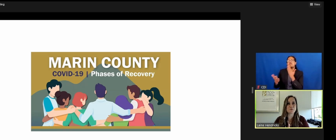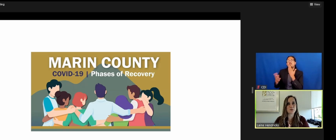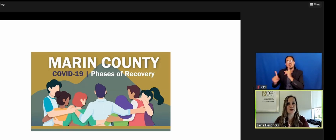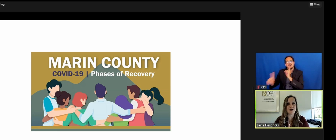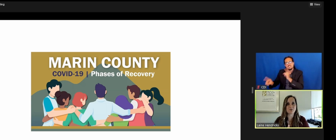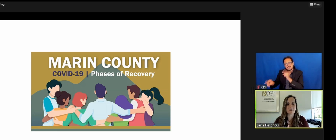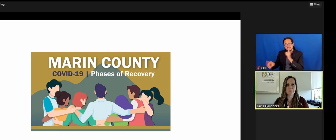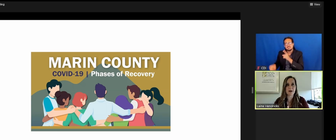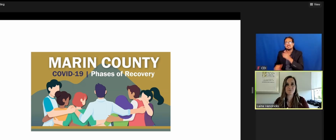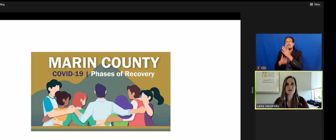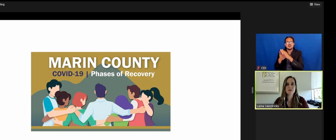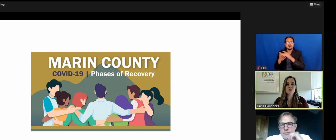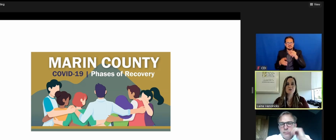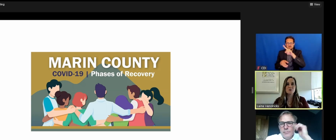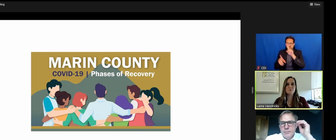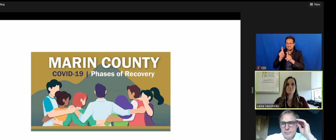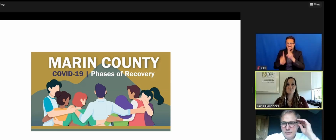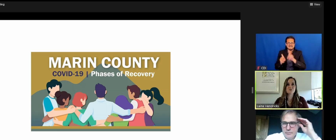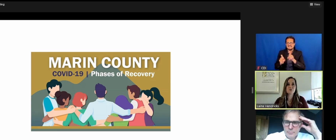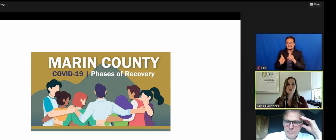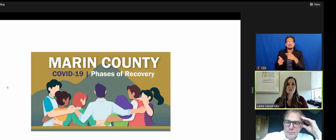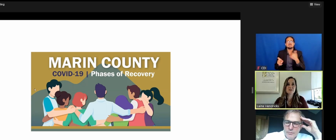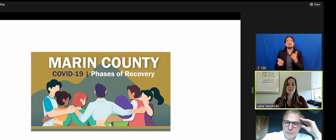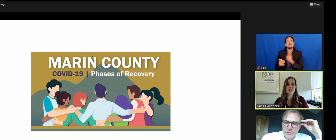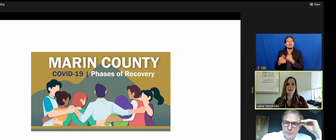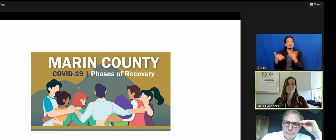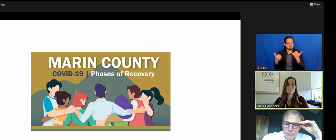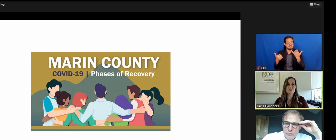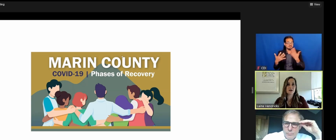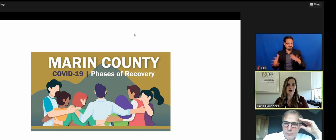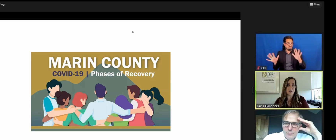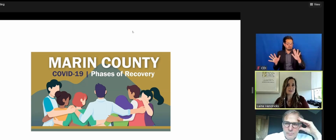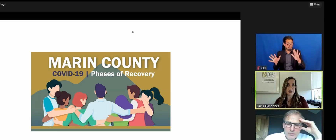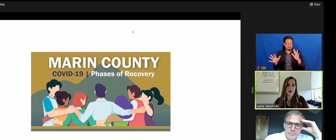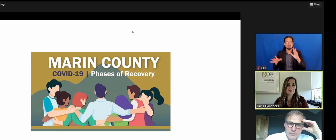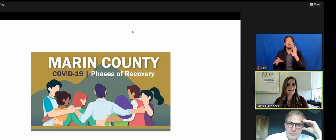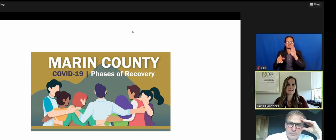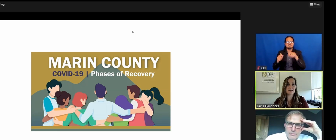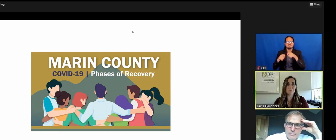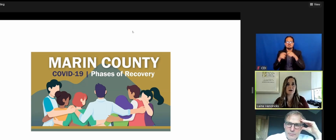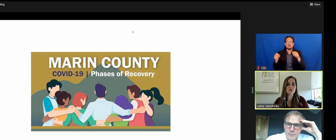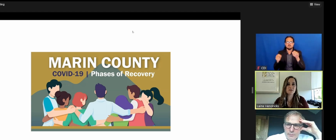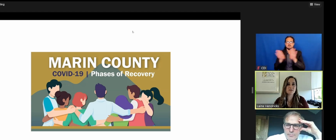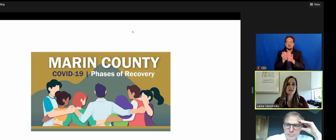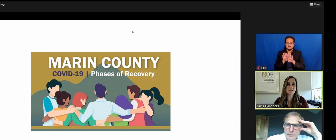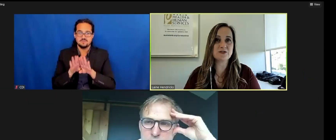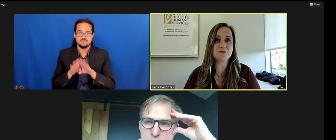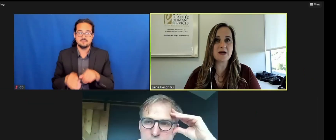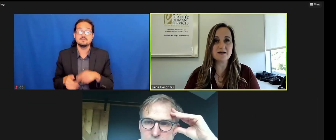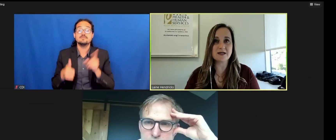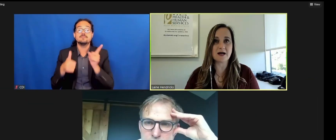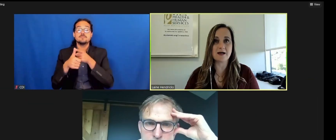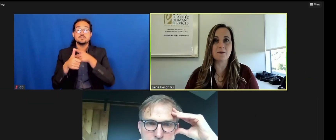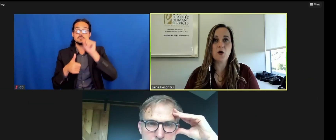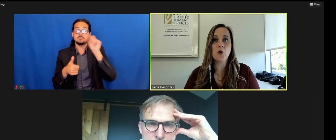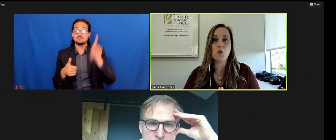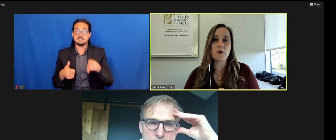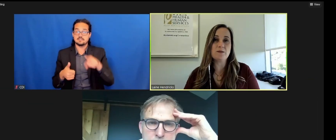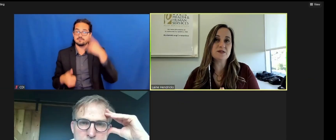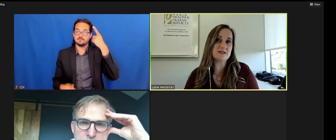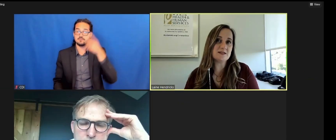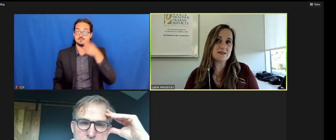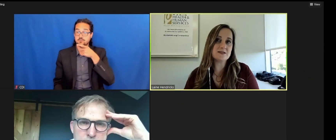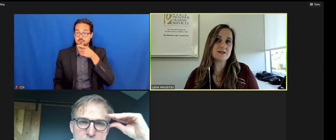questions before we have to wrap up. So the first question, Scott asks, under the state's new paradigm,